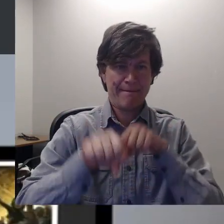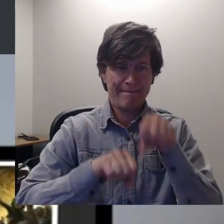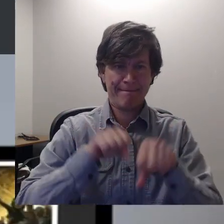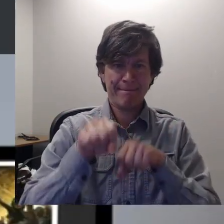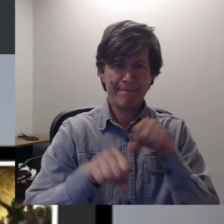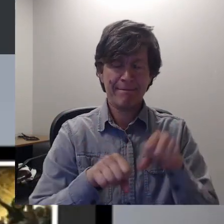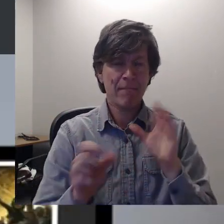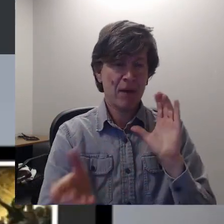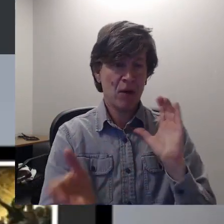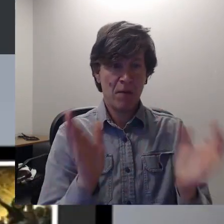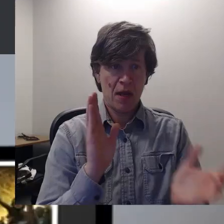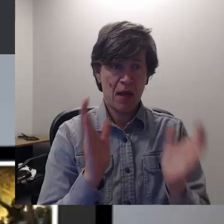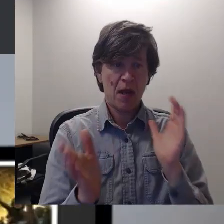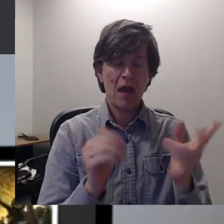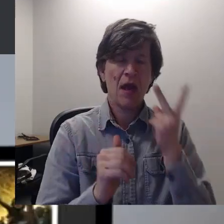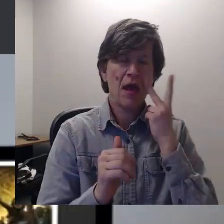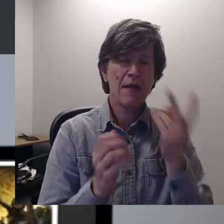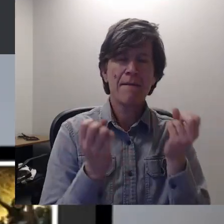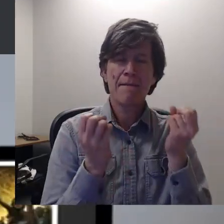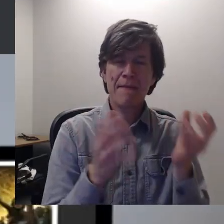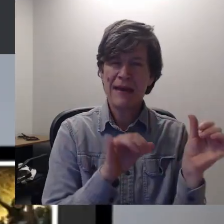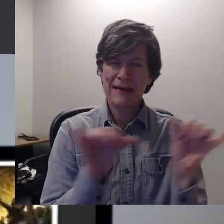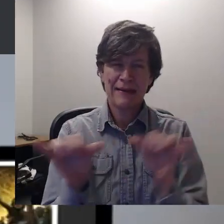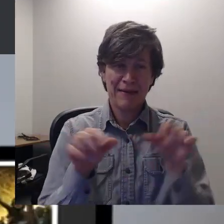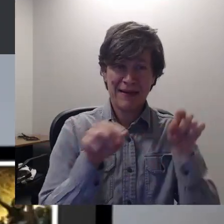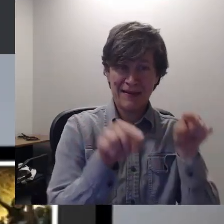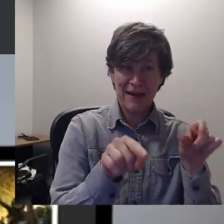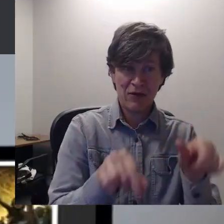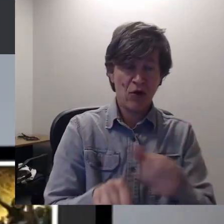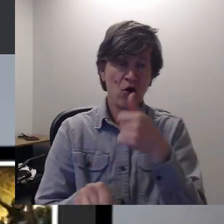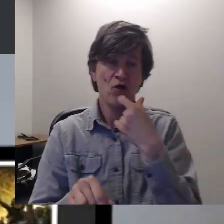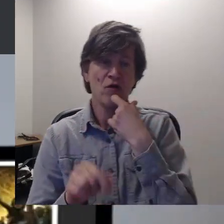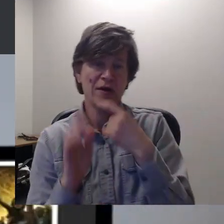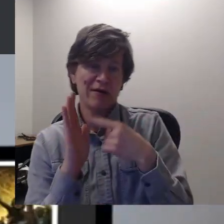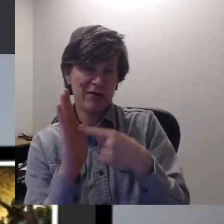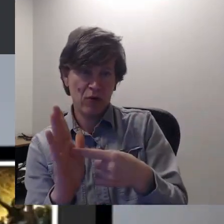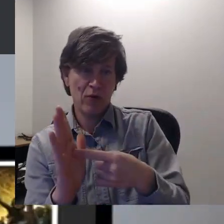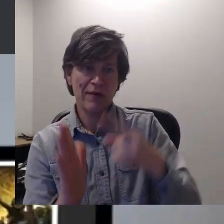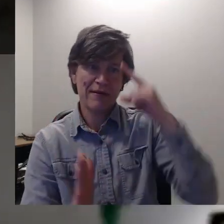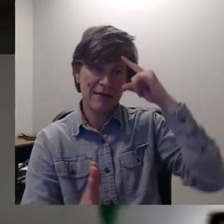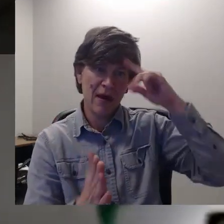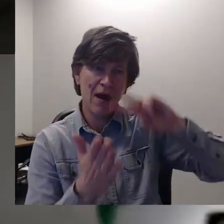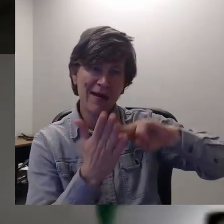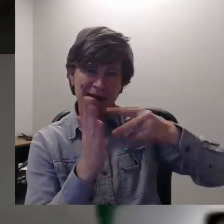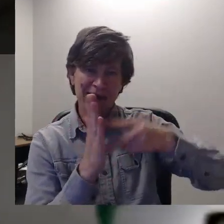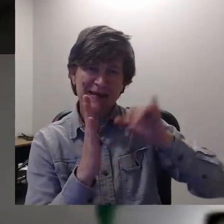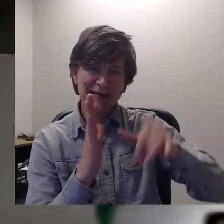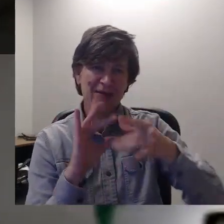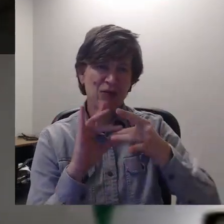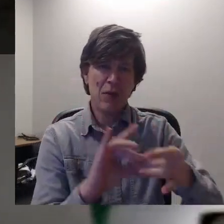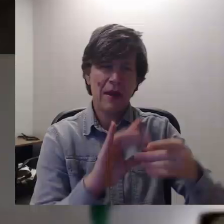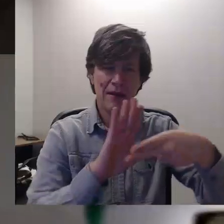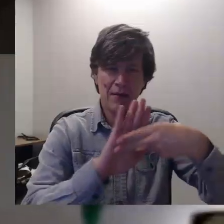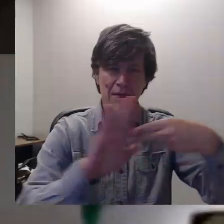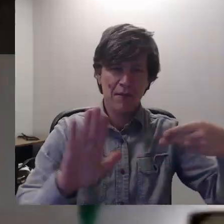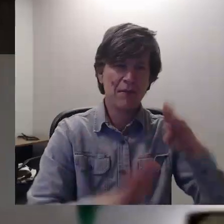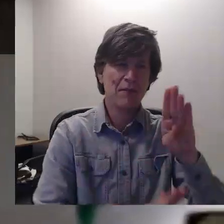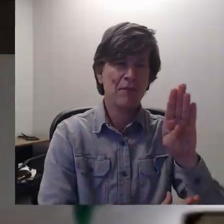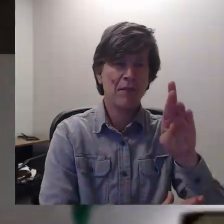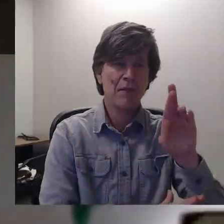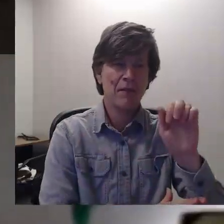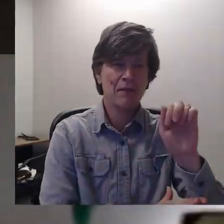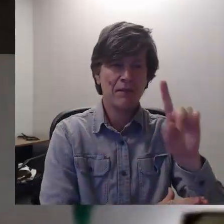comparisons, you'll see a lot of similarities between this and the other document, which is deliberate, because that's about branding. So we can use a similar presentation